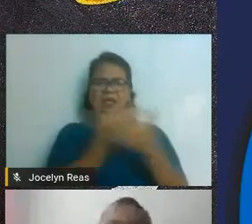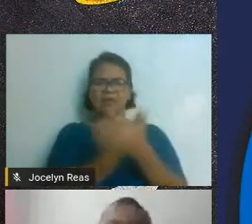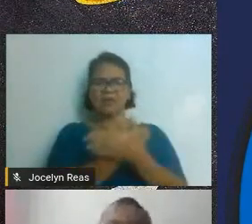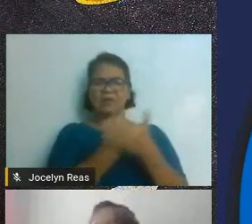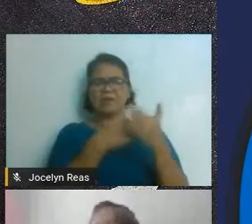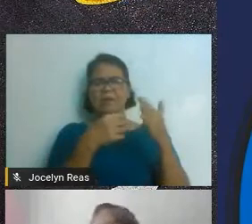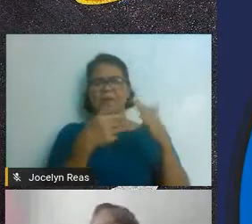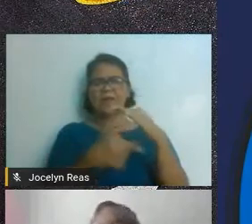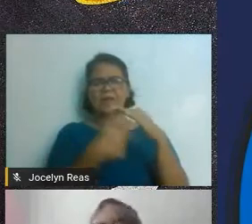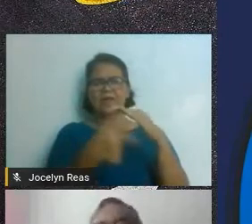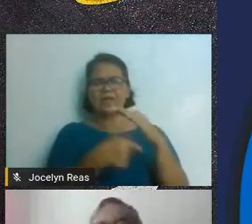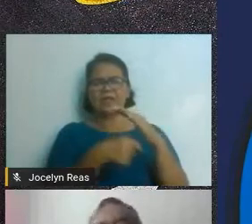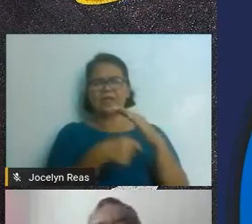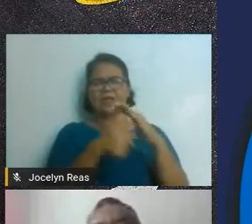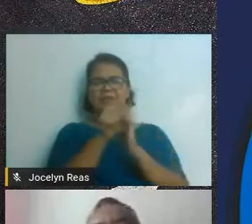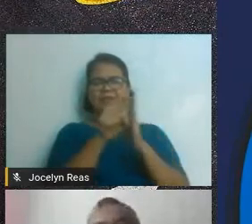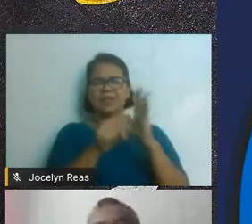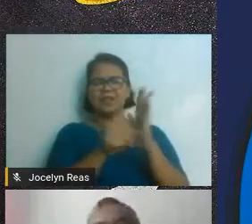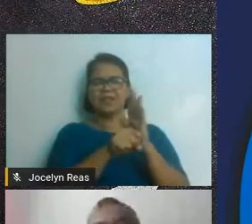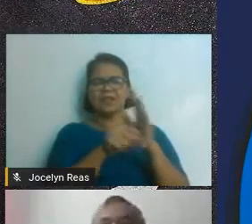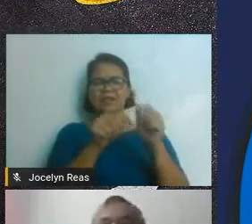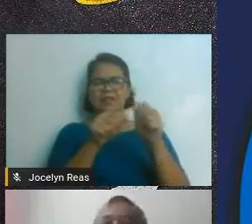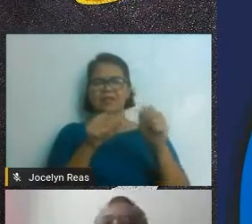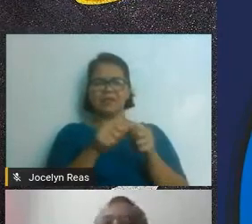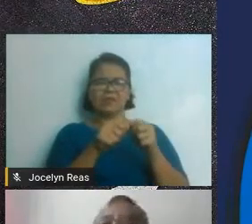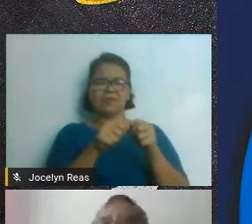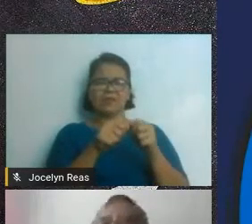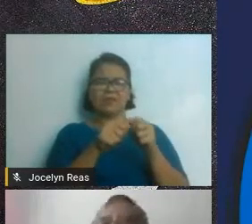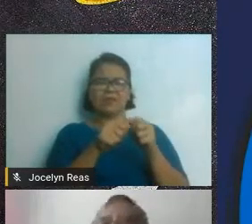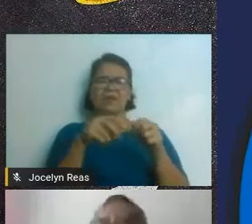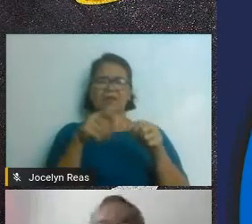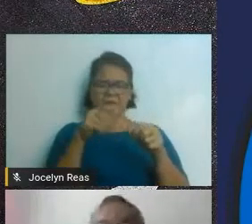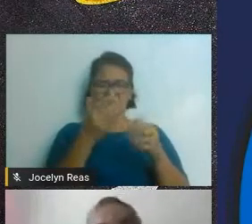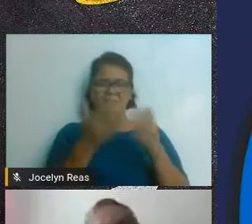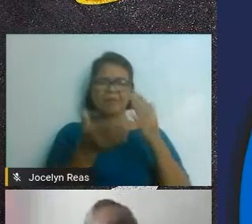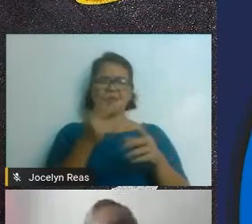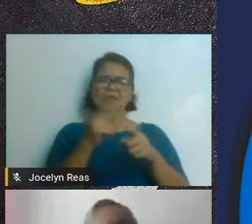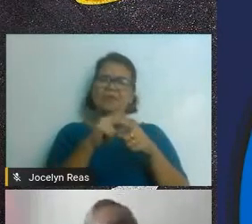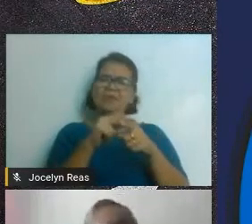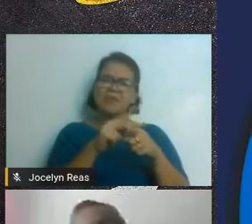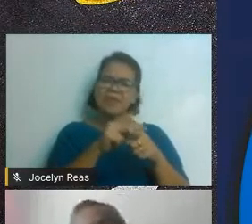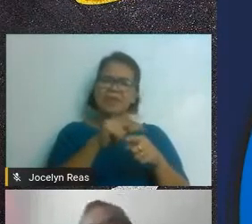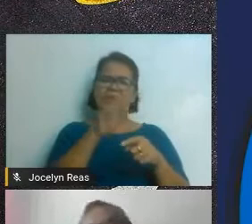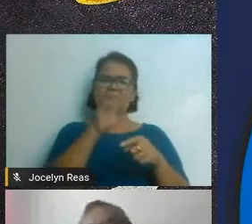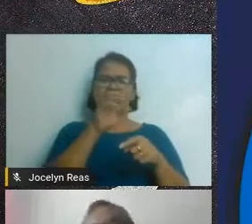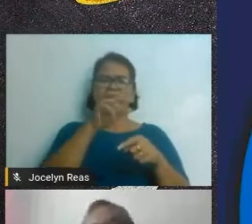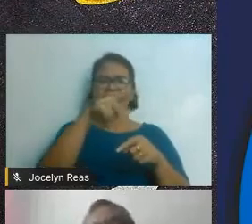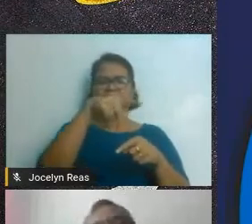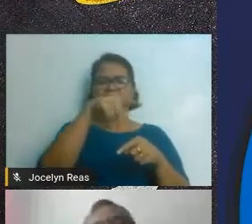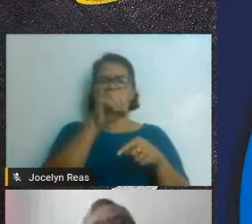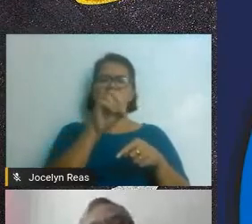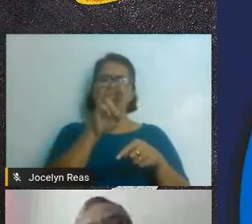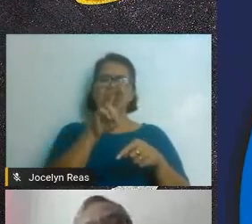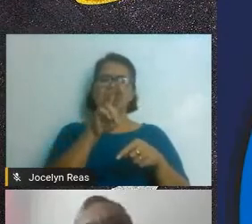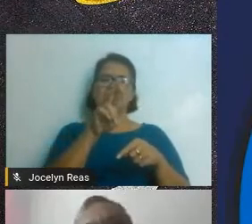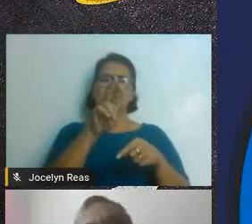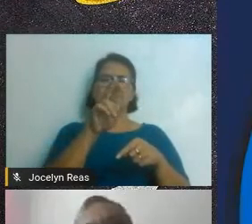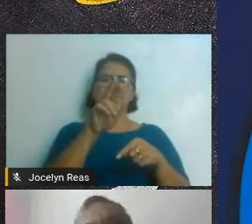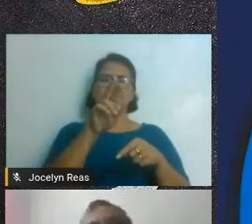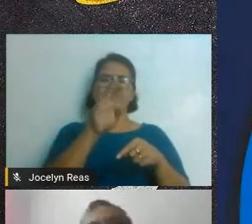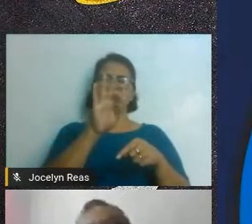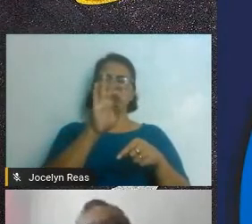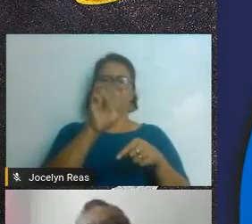a practice in all schools. Mayroong reflection journal. May journal yung mga bata reflecting on what